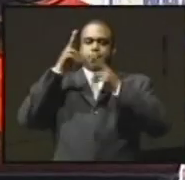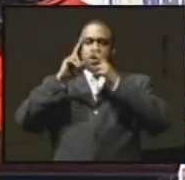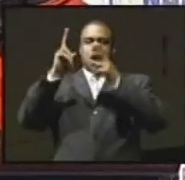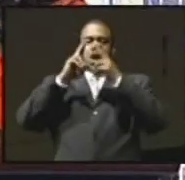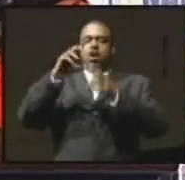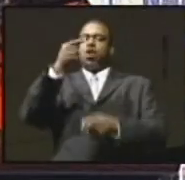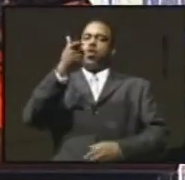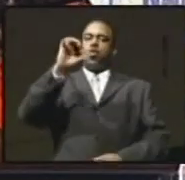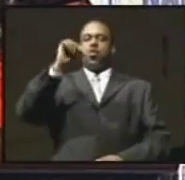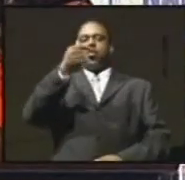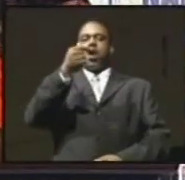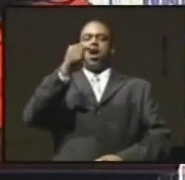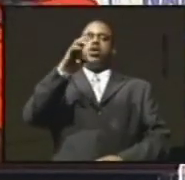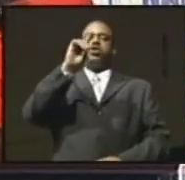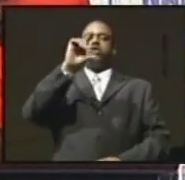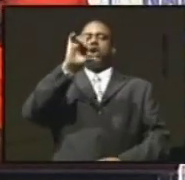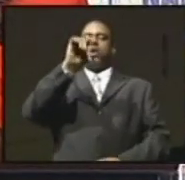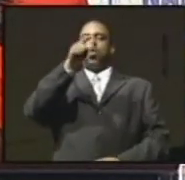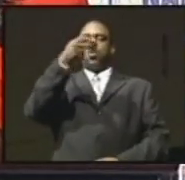Lawrence, Mayor of Southfield.